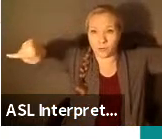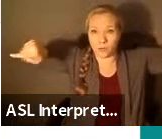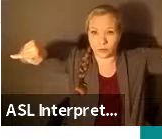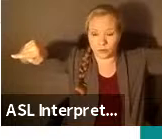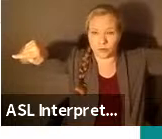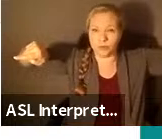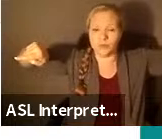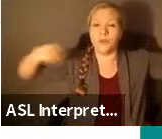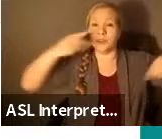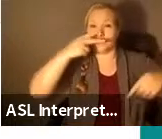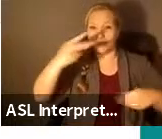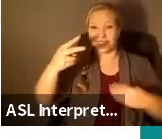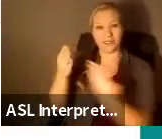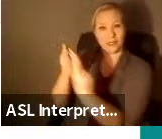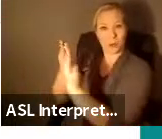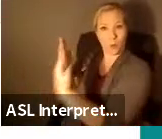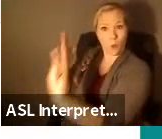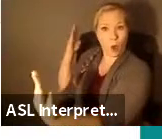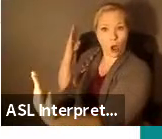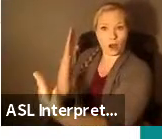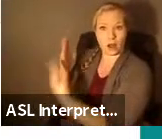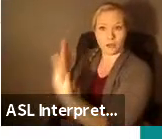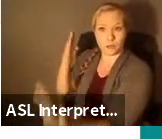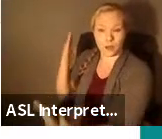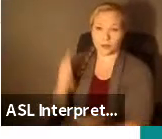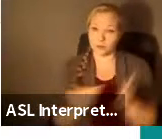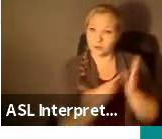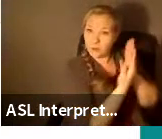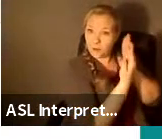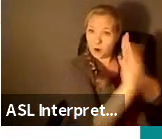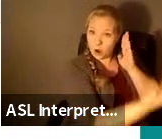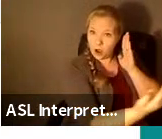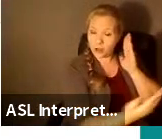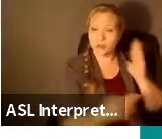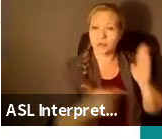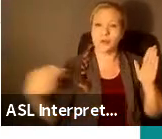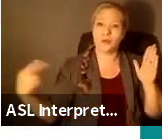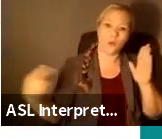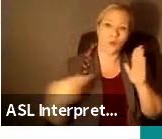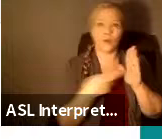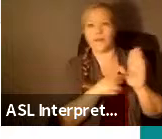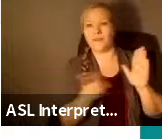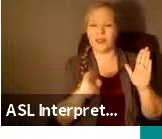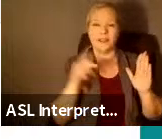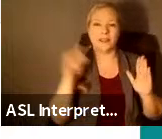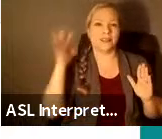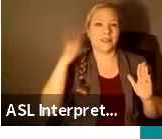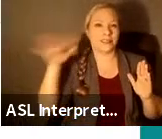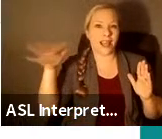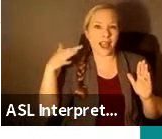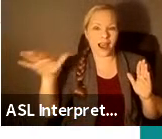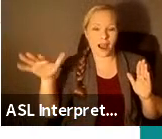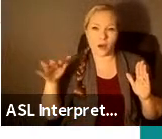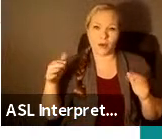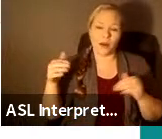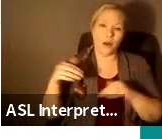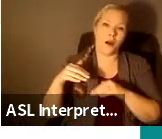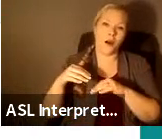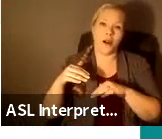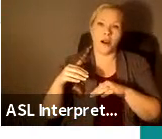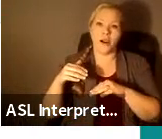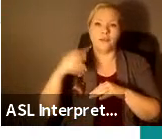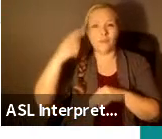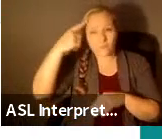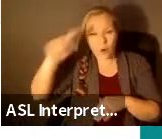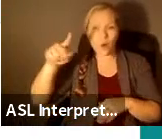along the freeway, those walls. Those are put up to deflect the sound away from the residential areas. So I think